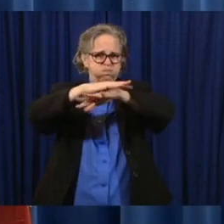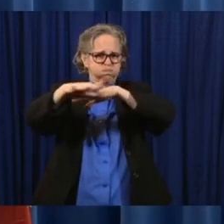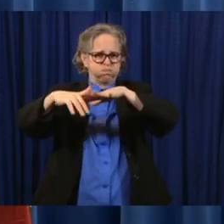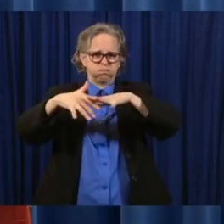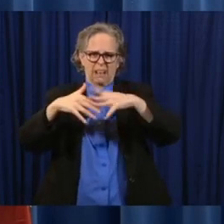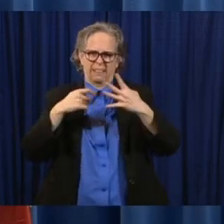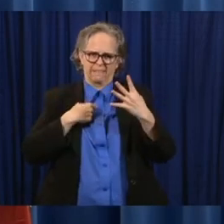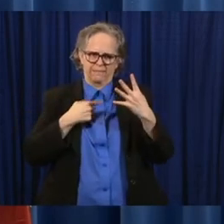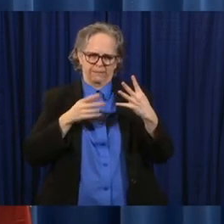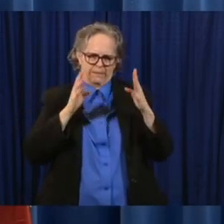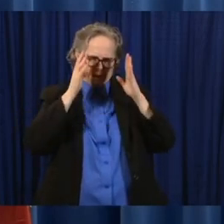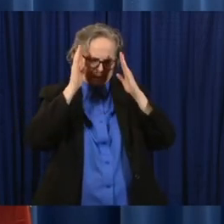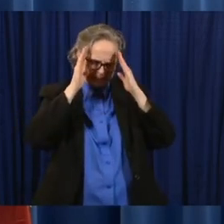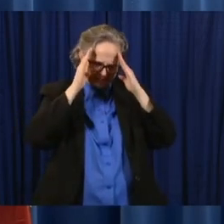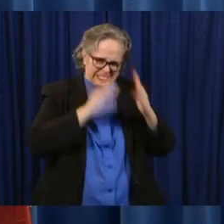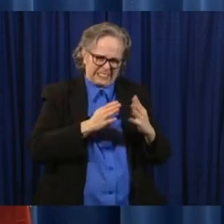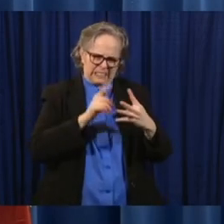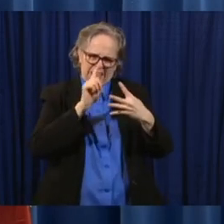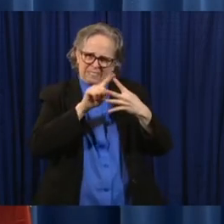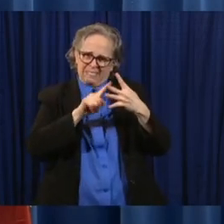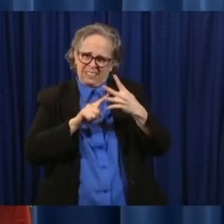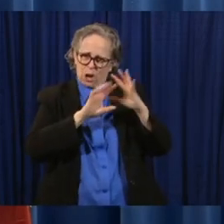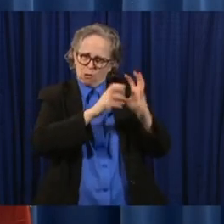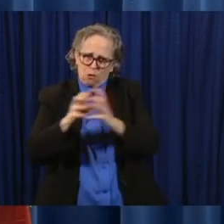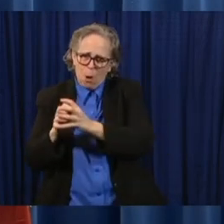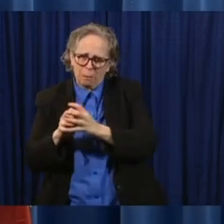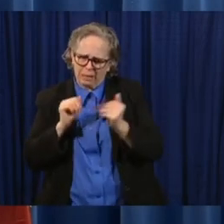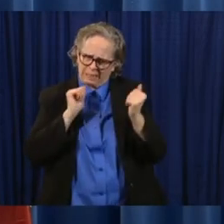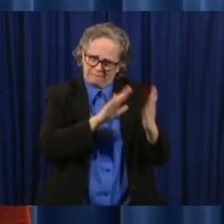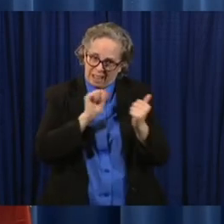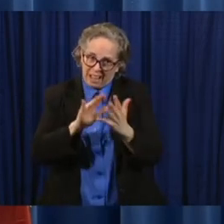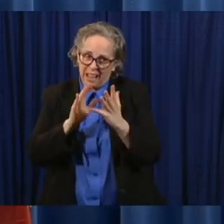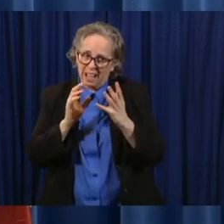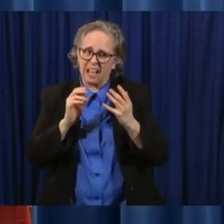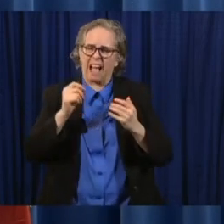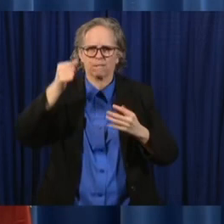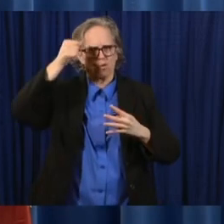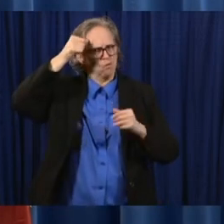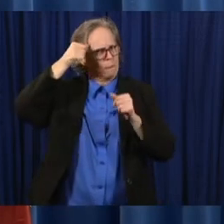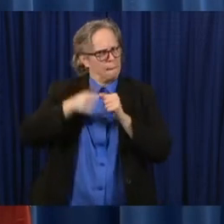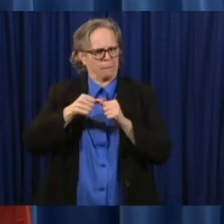be particularly concerned about.